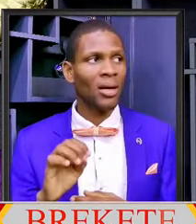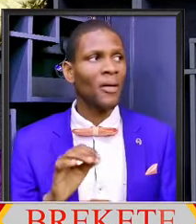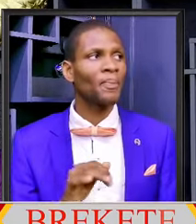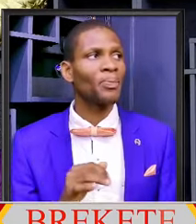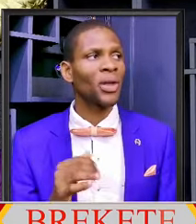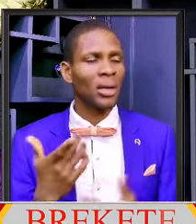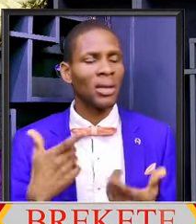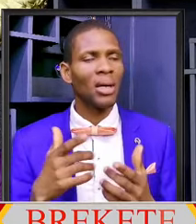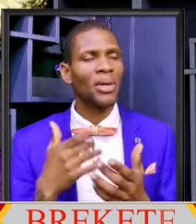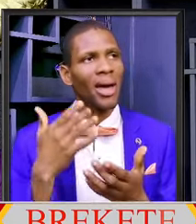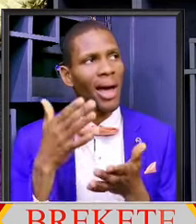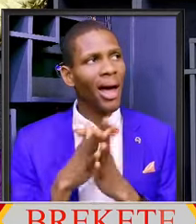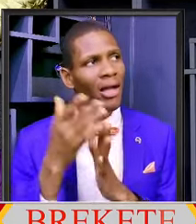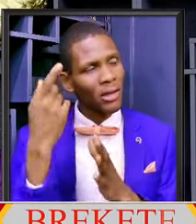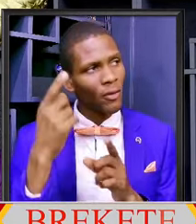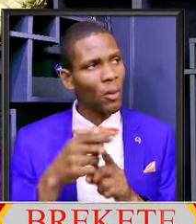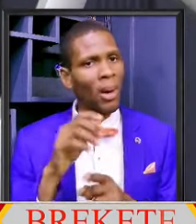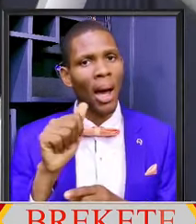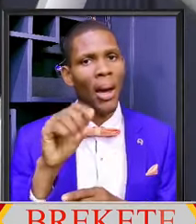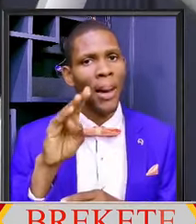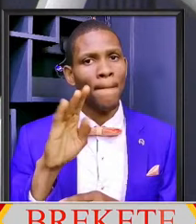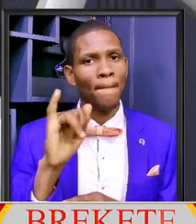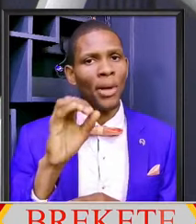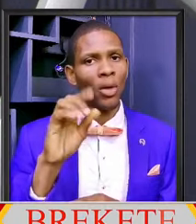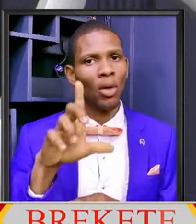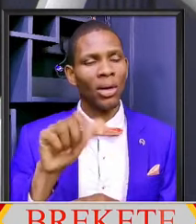make I find out from Abiola